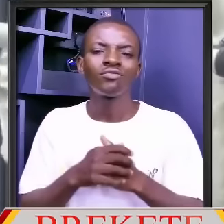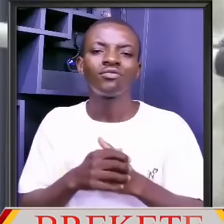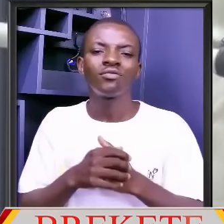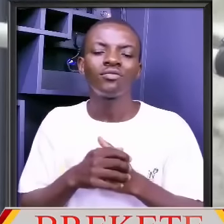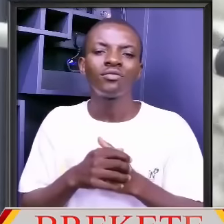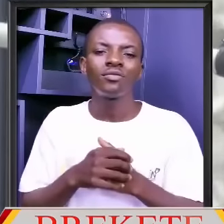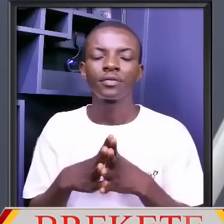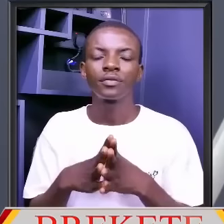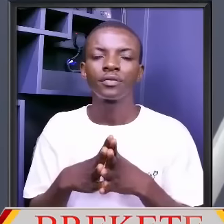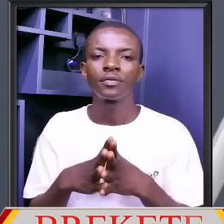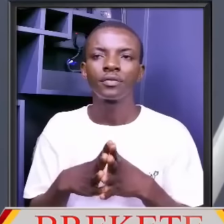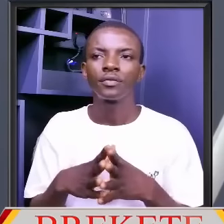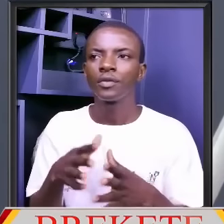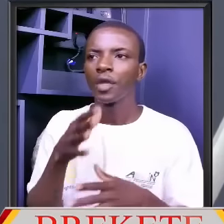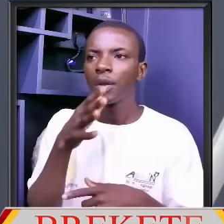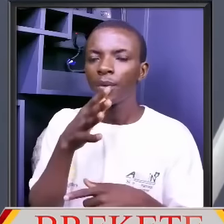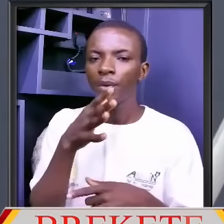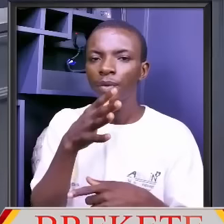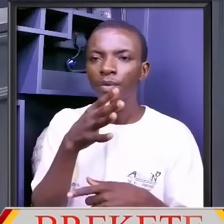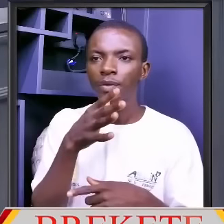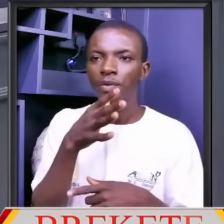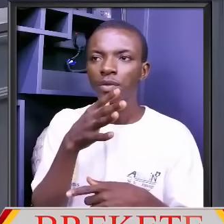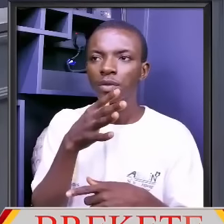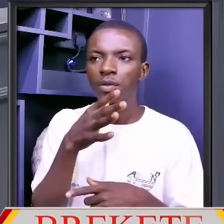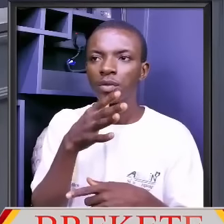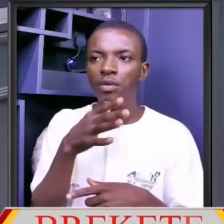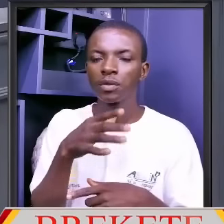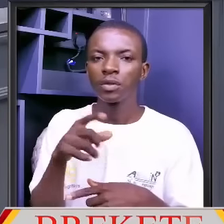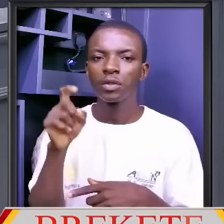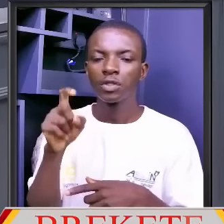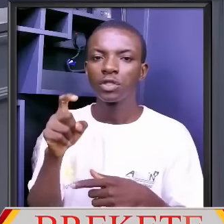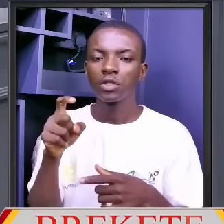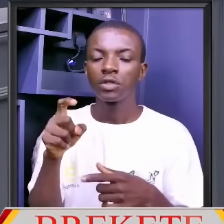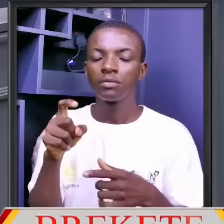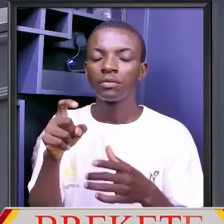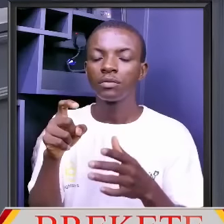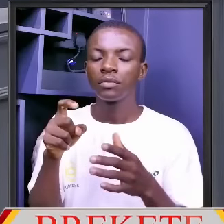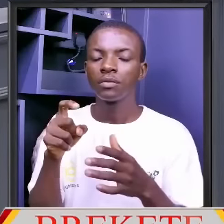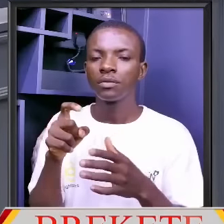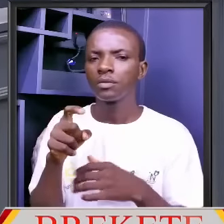you. The journey. Thank God you. Bless. Madam, give please, I need permission